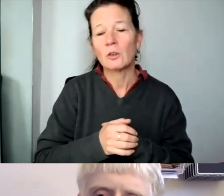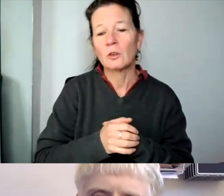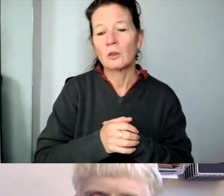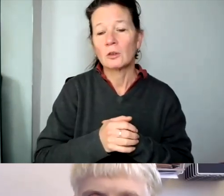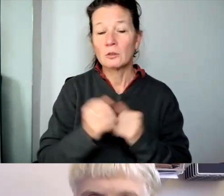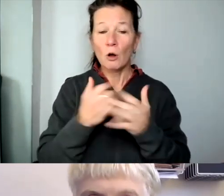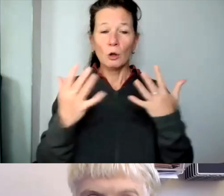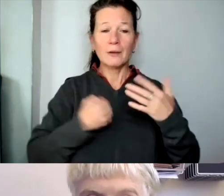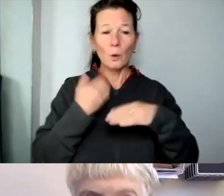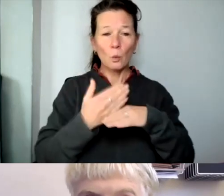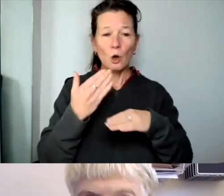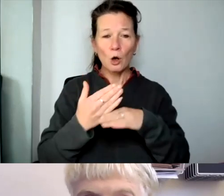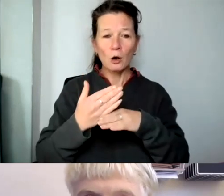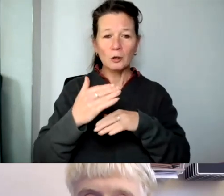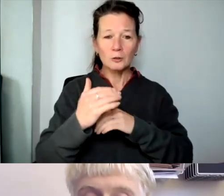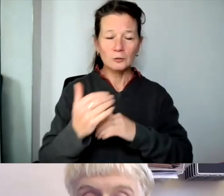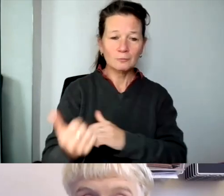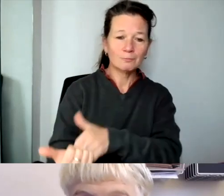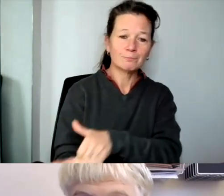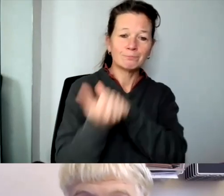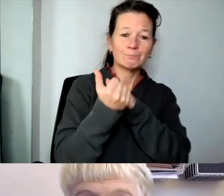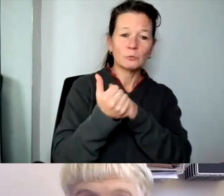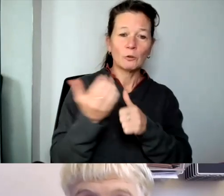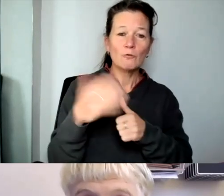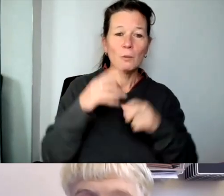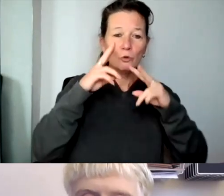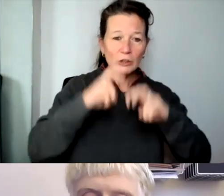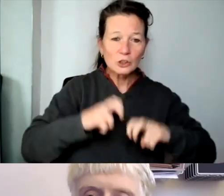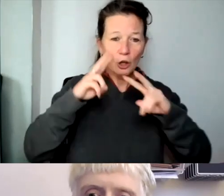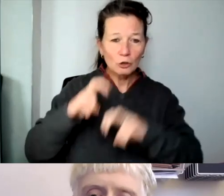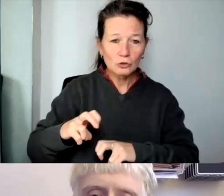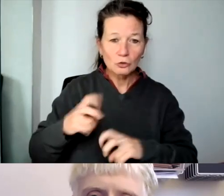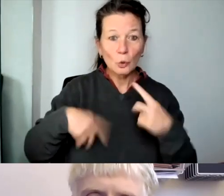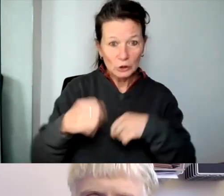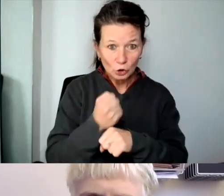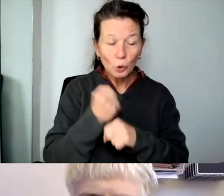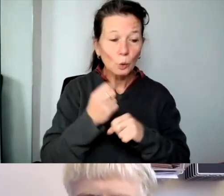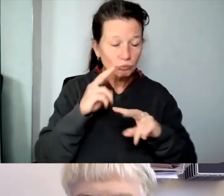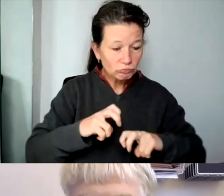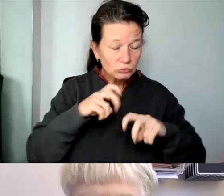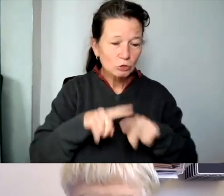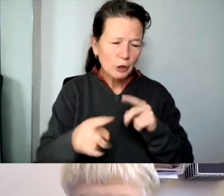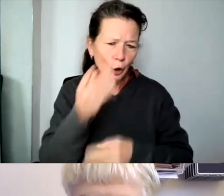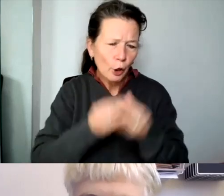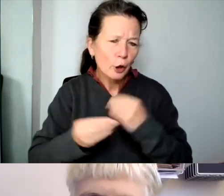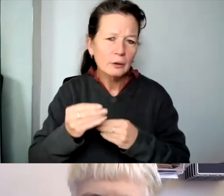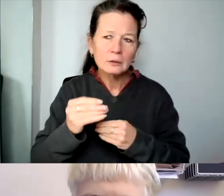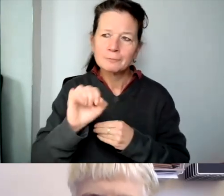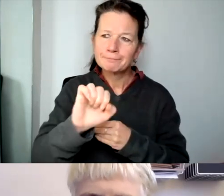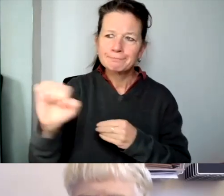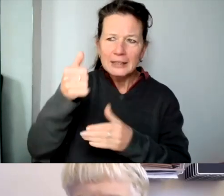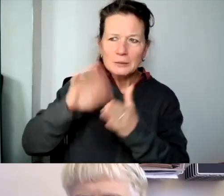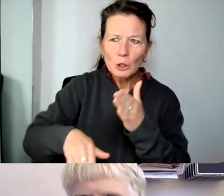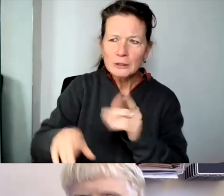what we do is underpinned by research, which we carry out to learn about the experiences of those